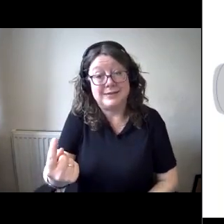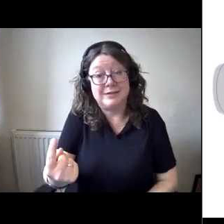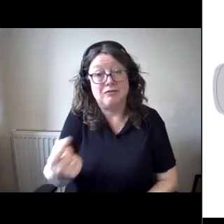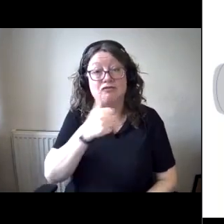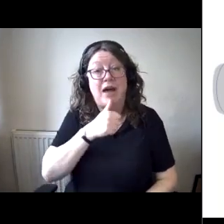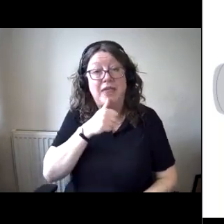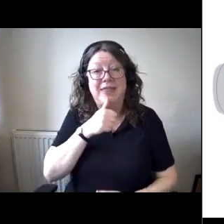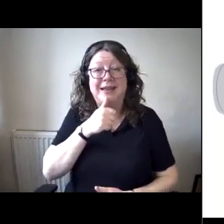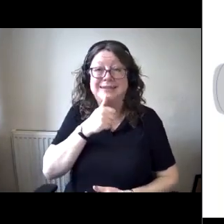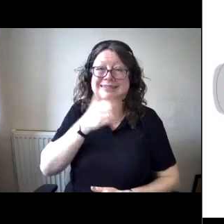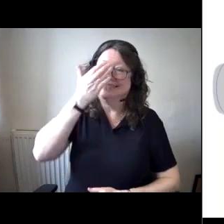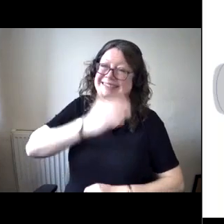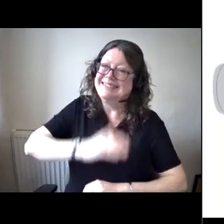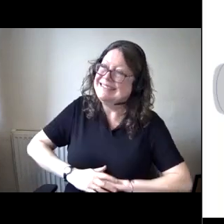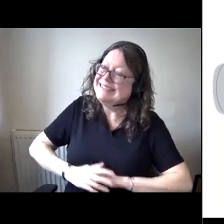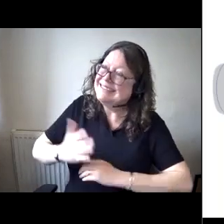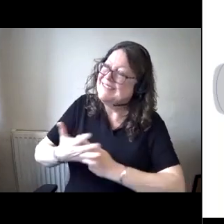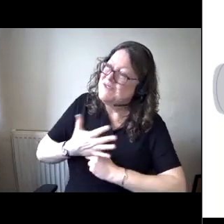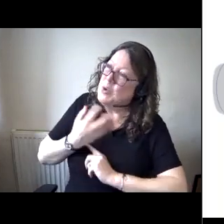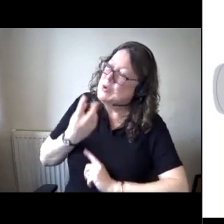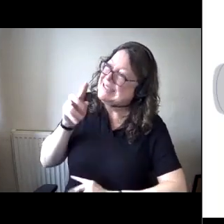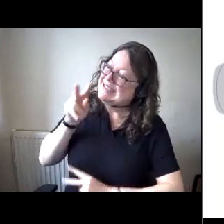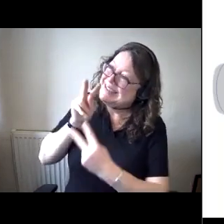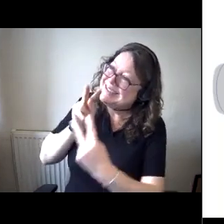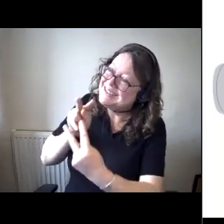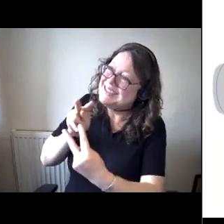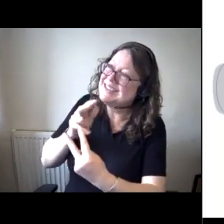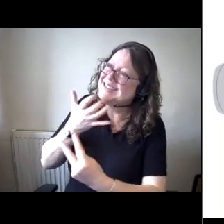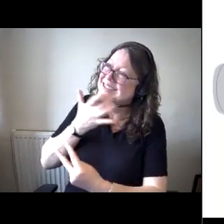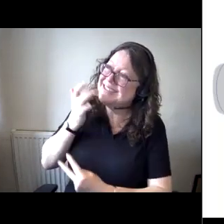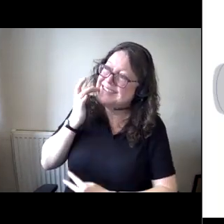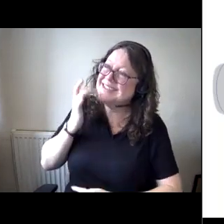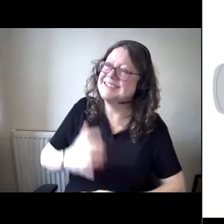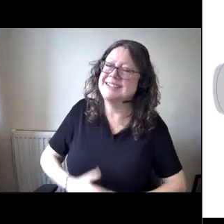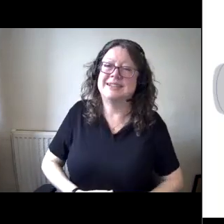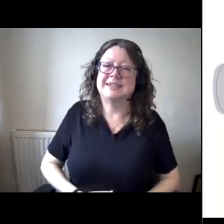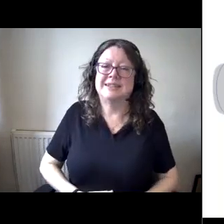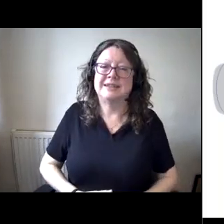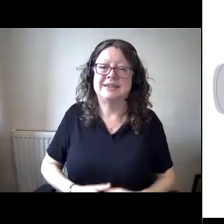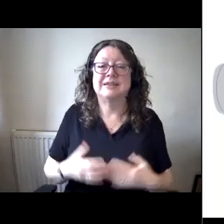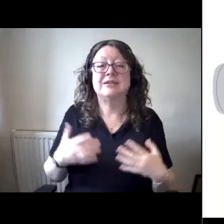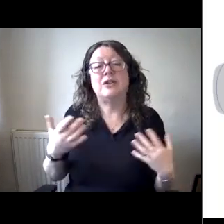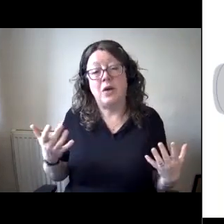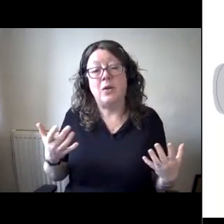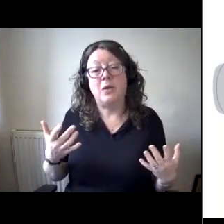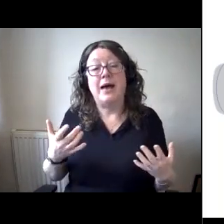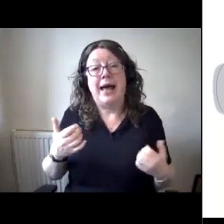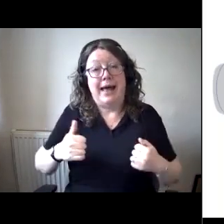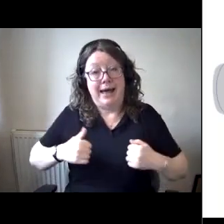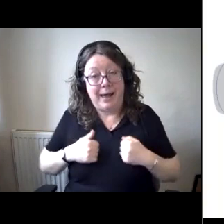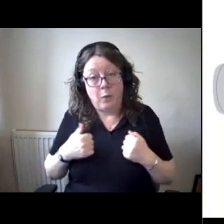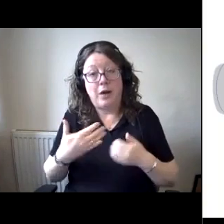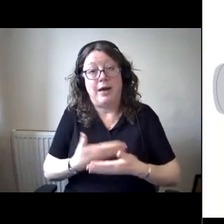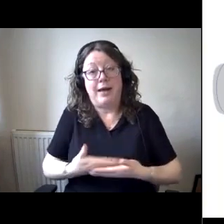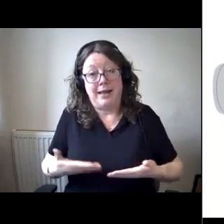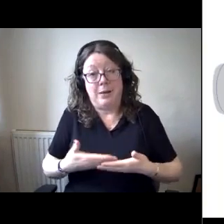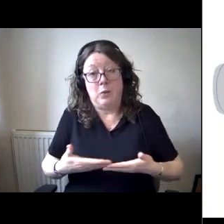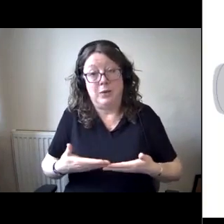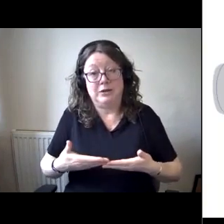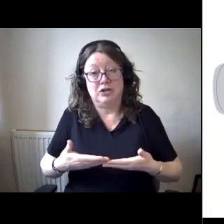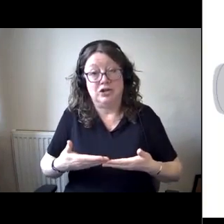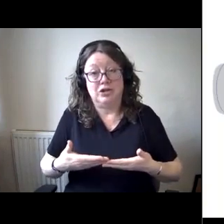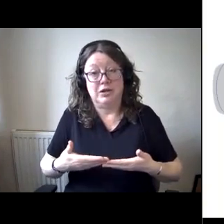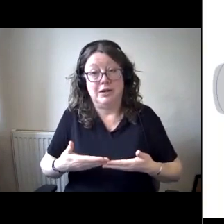uncomfortable. So it's just, you know, the language that we're using, we're bringing into that social space, and it's helping to shape